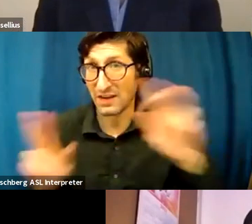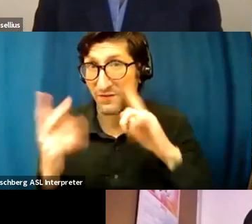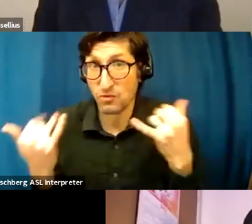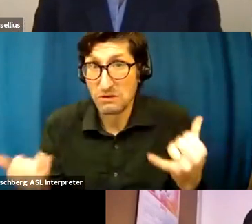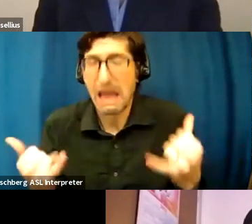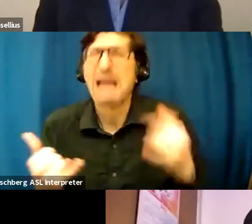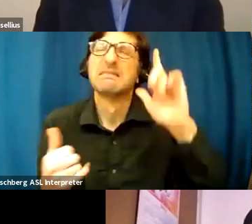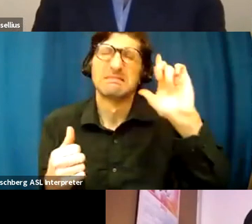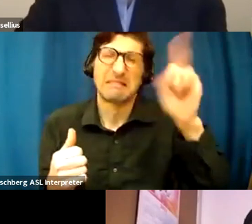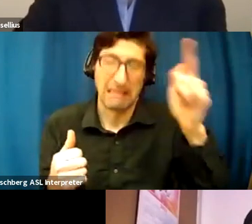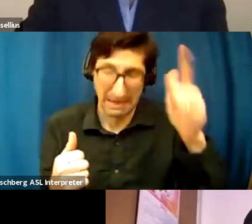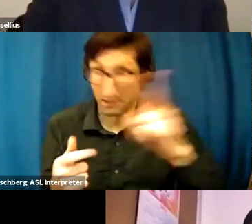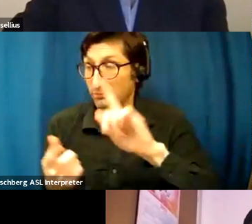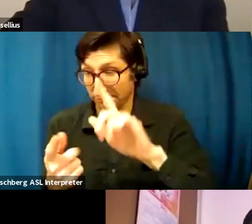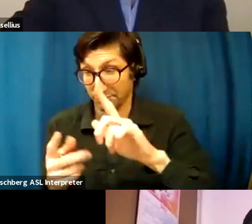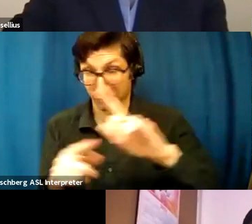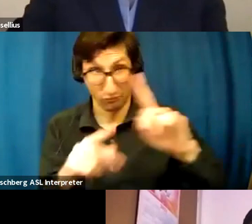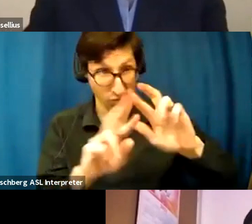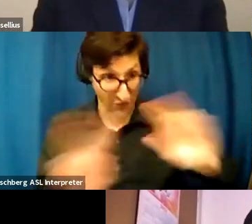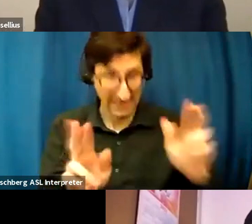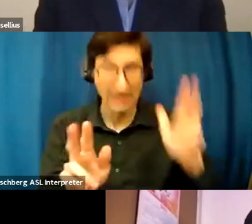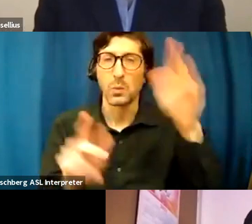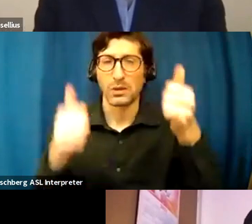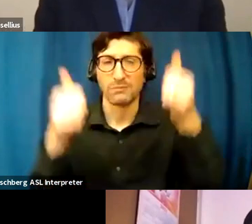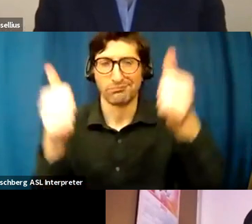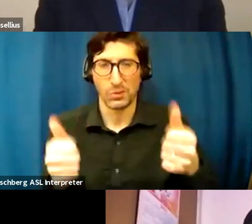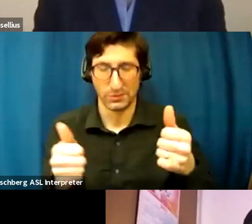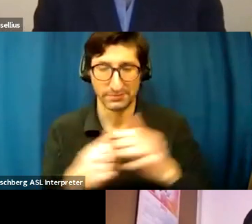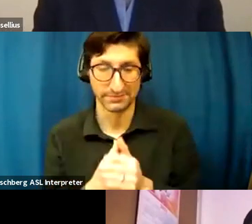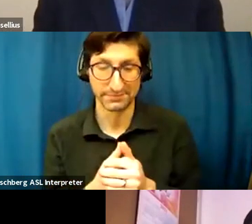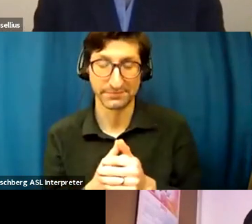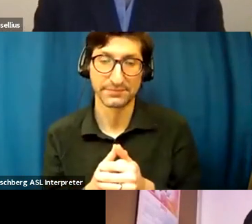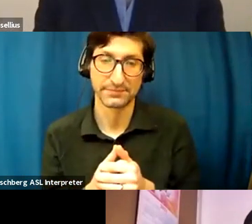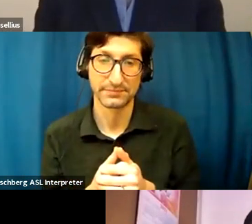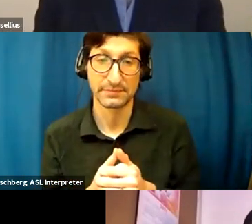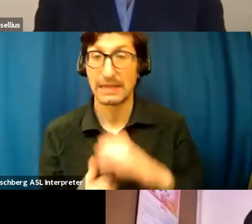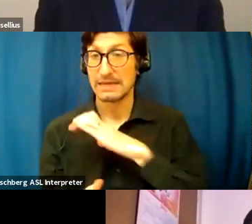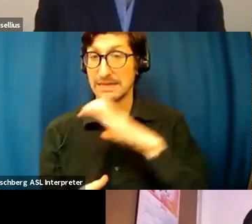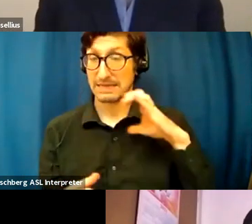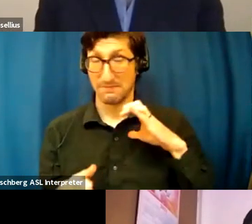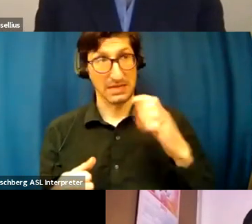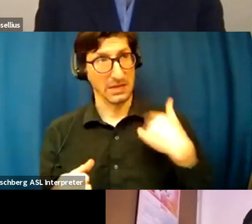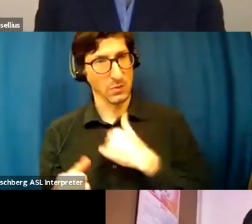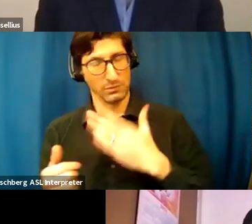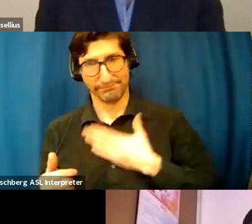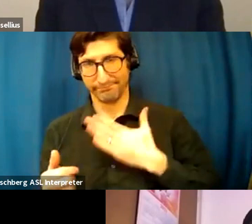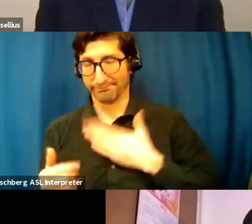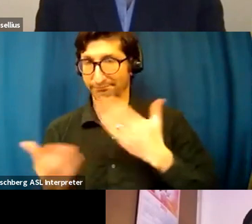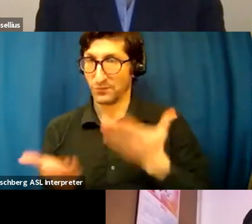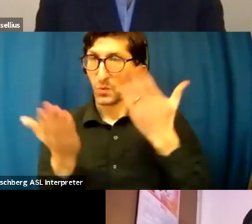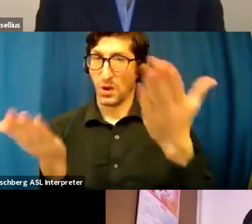meeting will be posted as soon as they are finalized. The committee is pleased to be offering